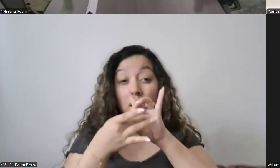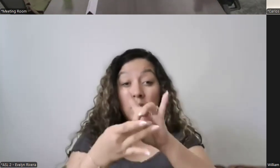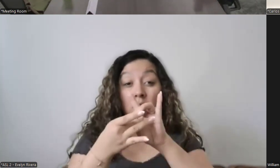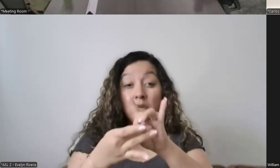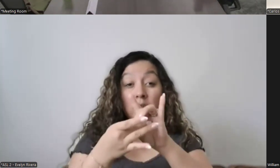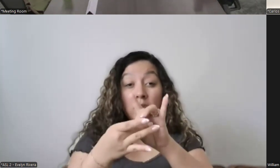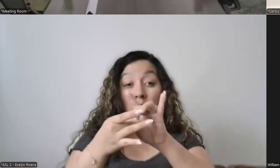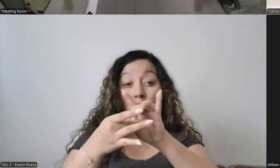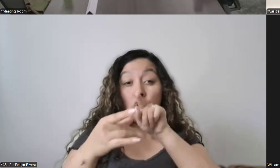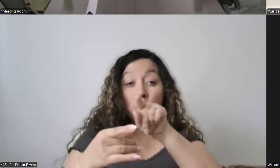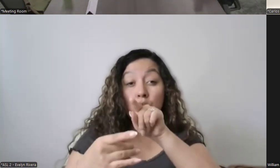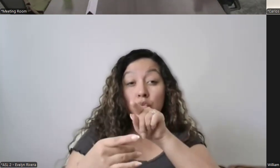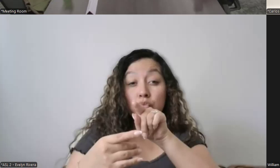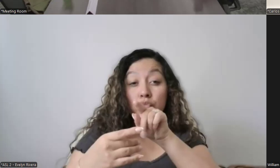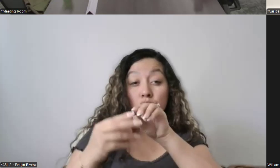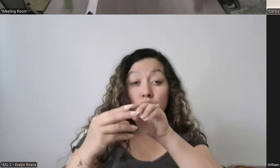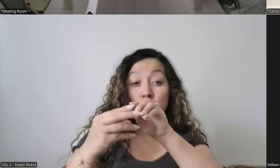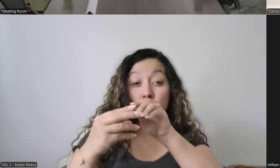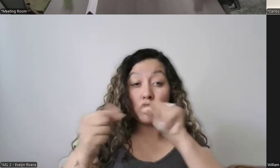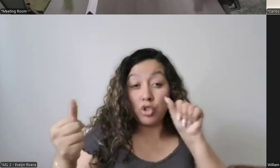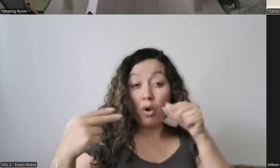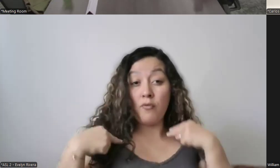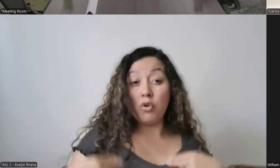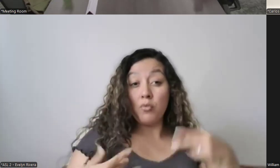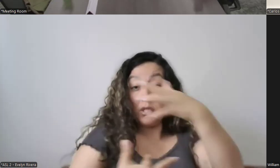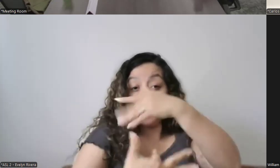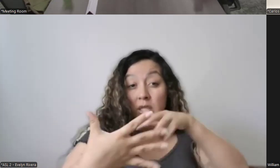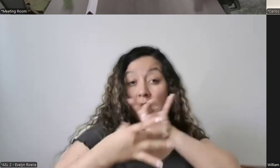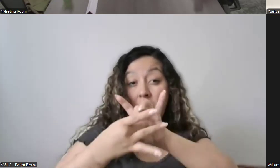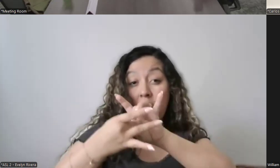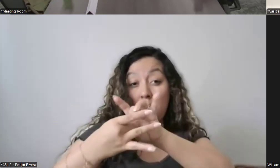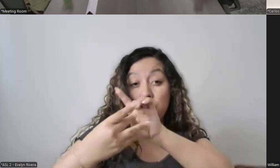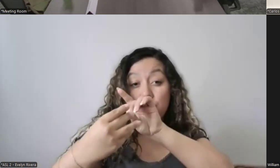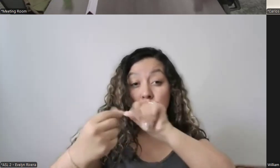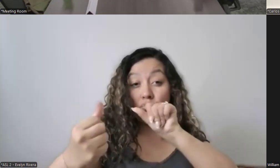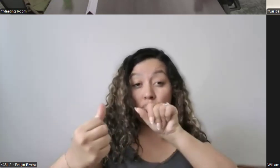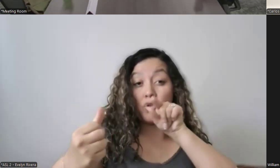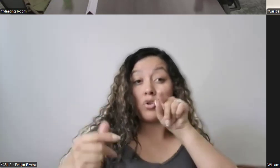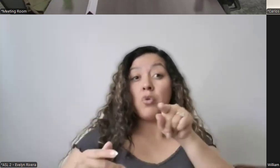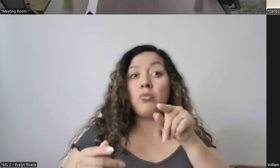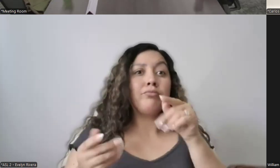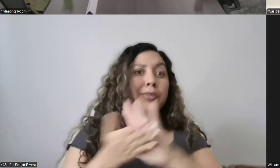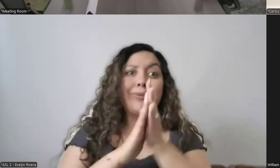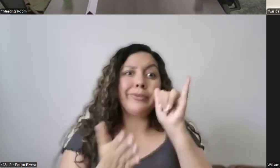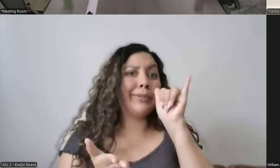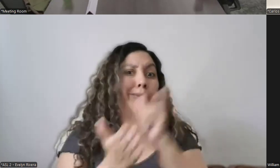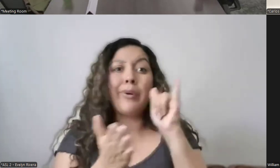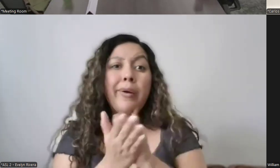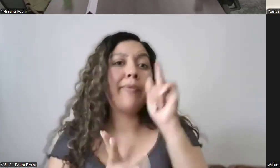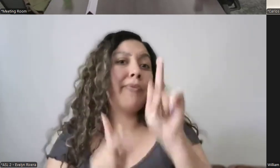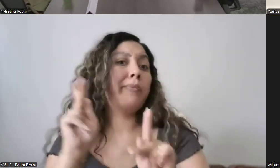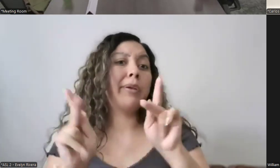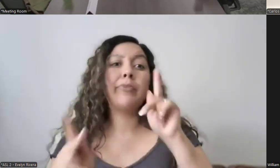of the human society. You basically make it impossible for people to recognize and to achieve their